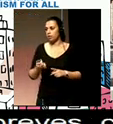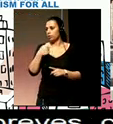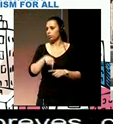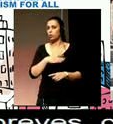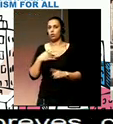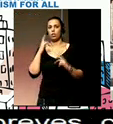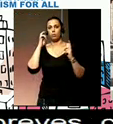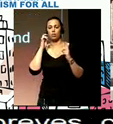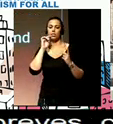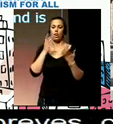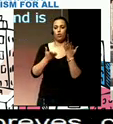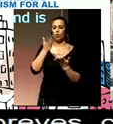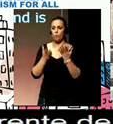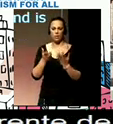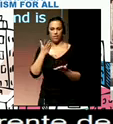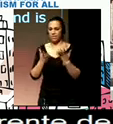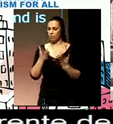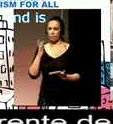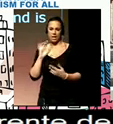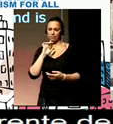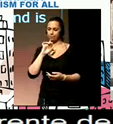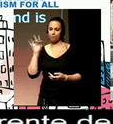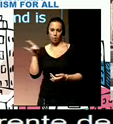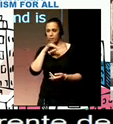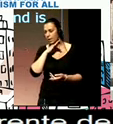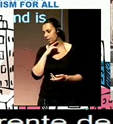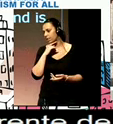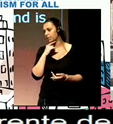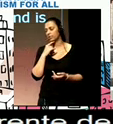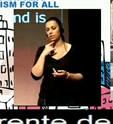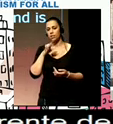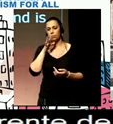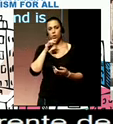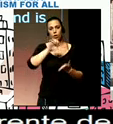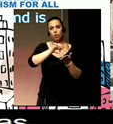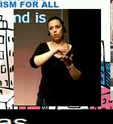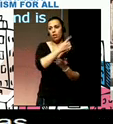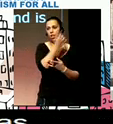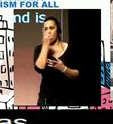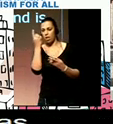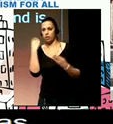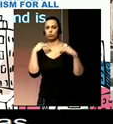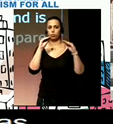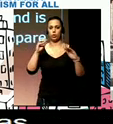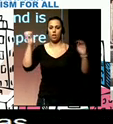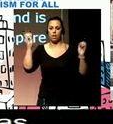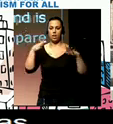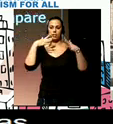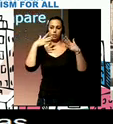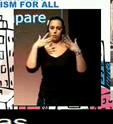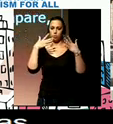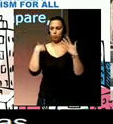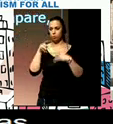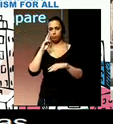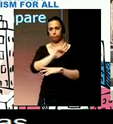others. We shouldn't compare. Comparisons are odious. Each city has its